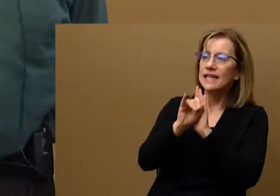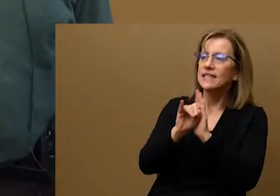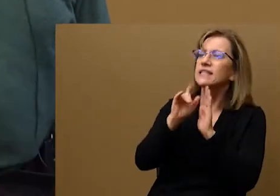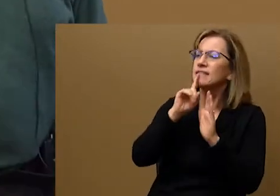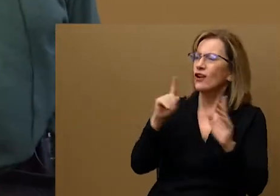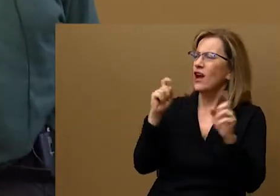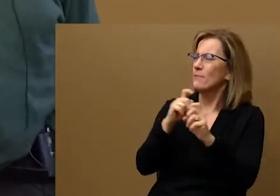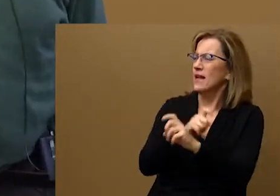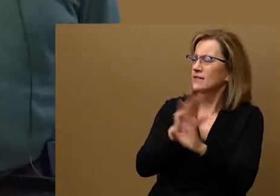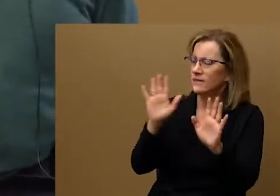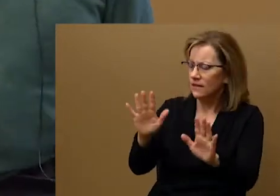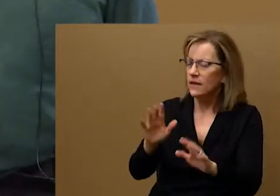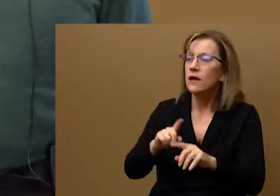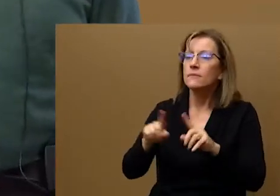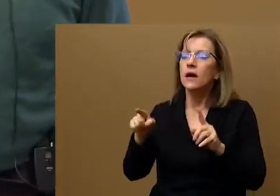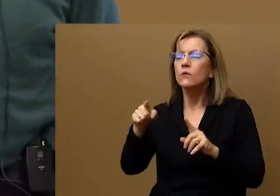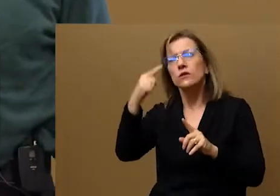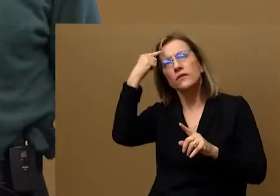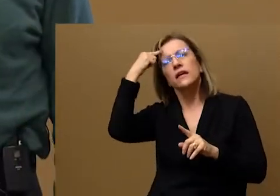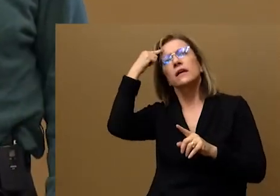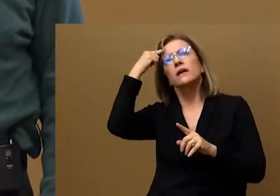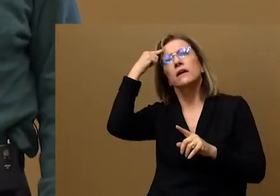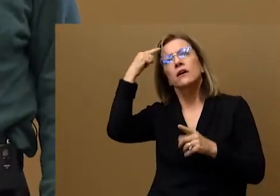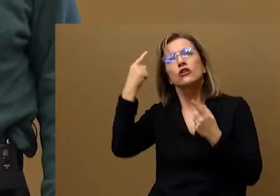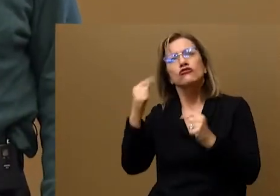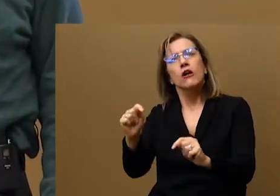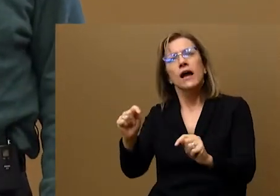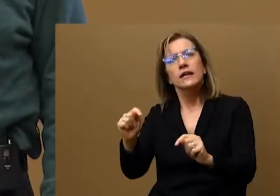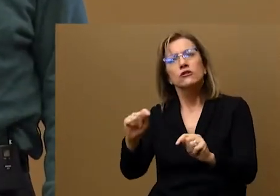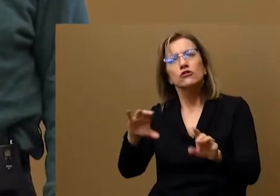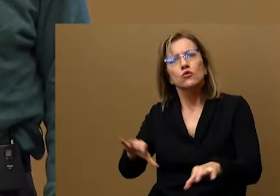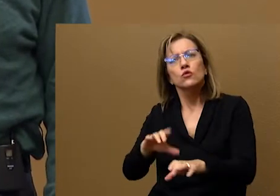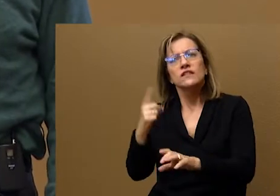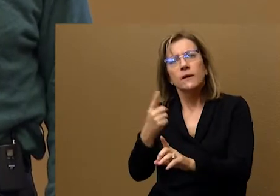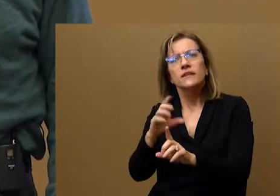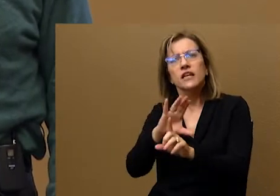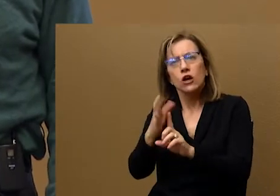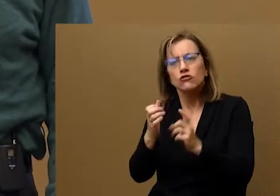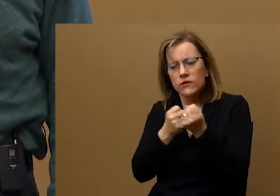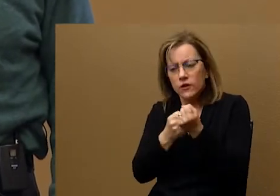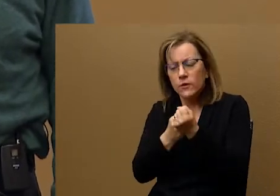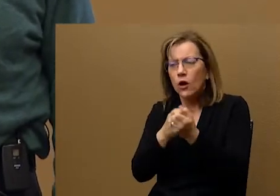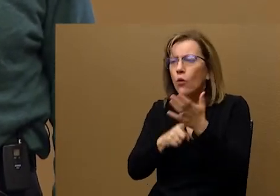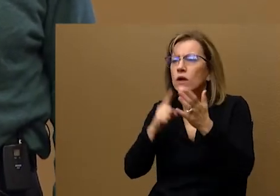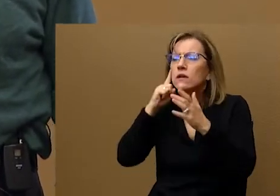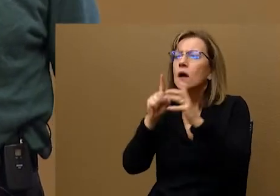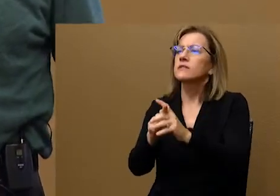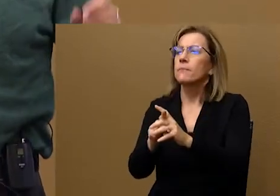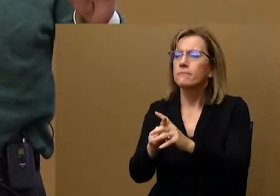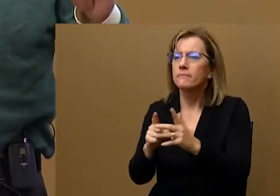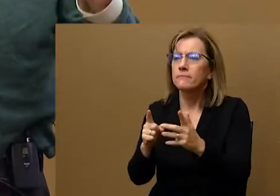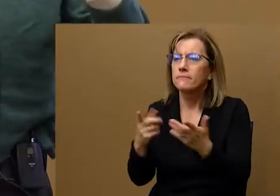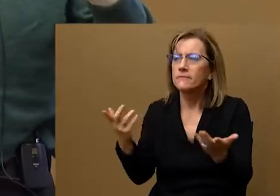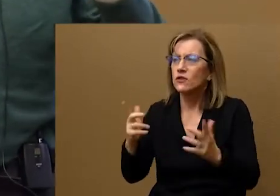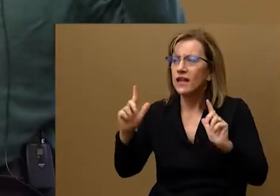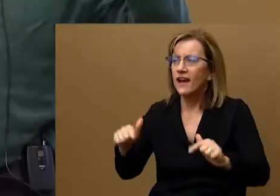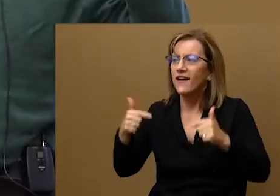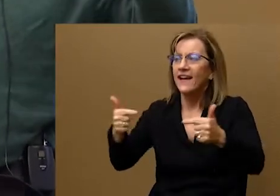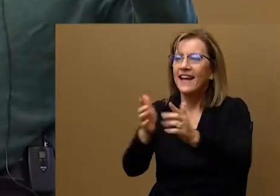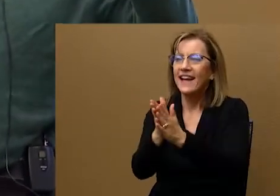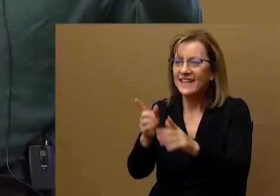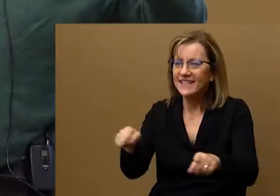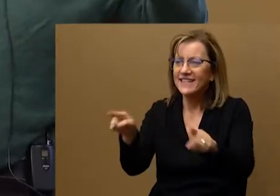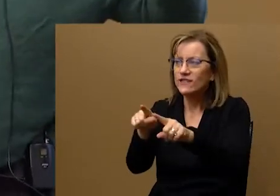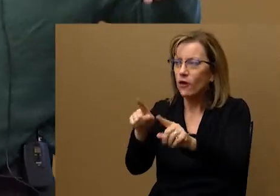complex. What comes to mind to you if you think of trying to do something culturally affirmative? So now I'm going to ask